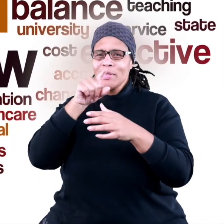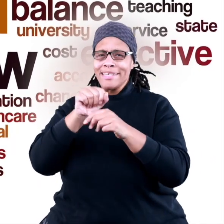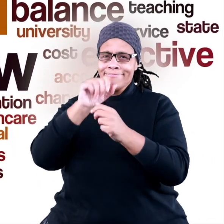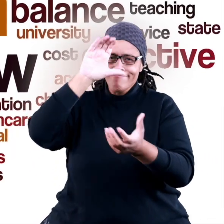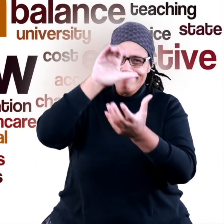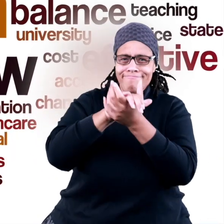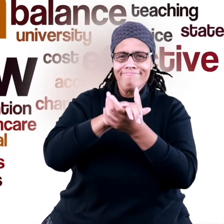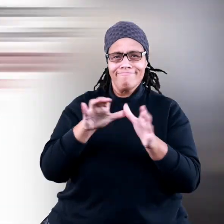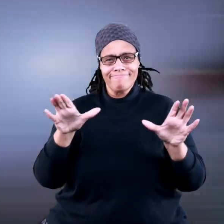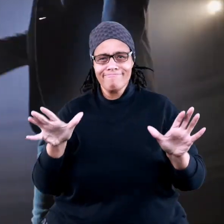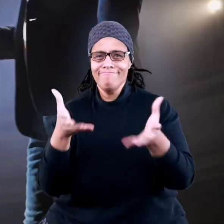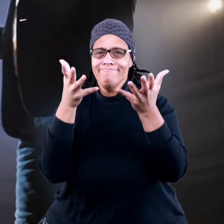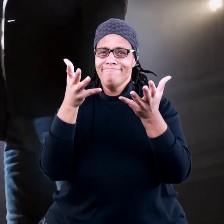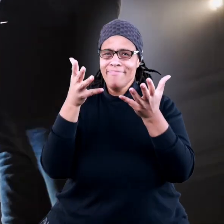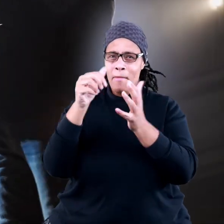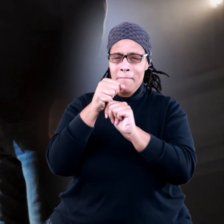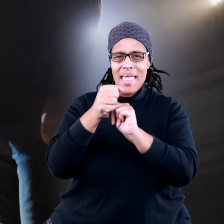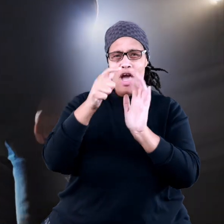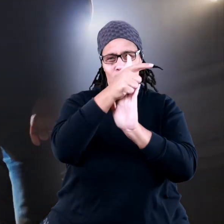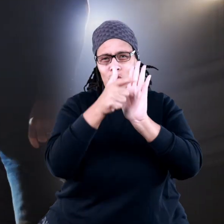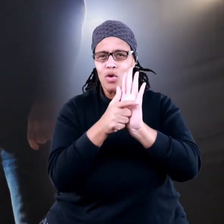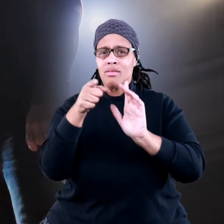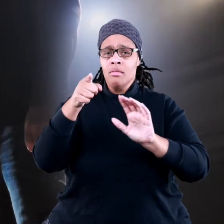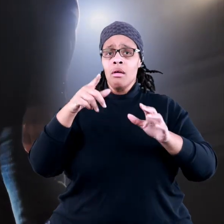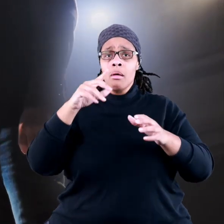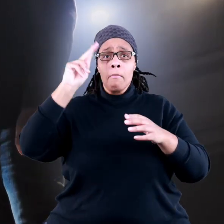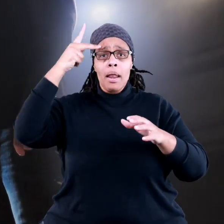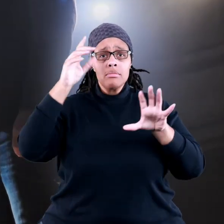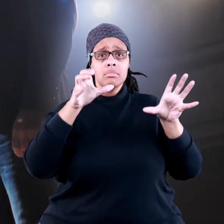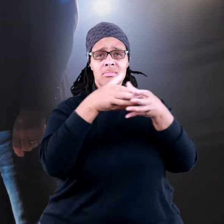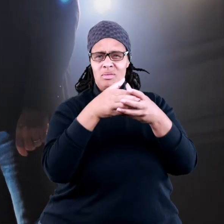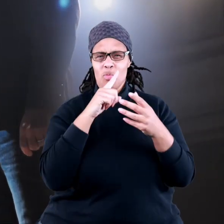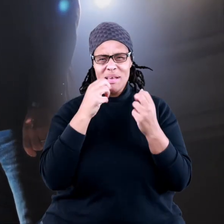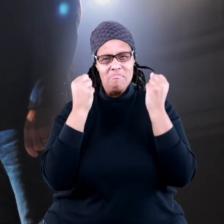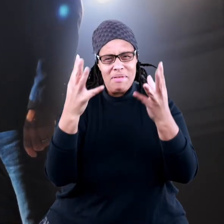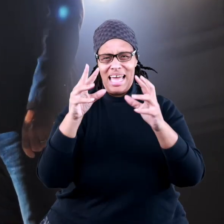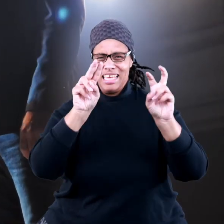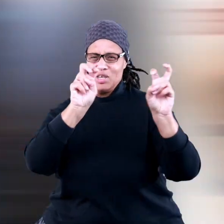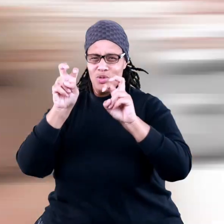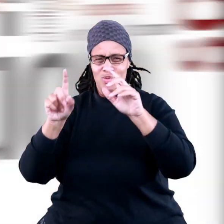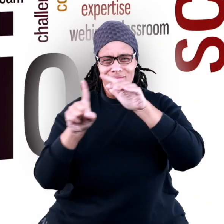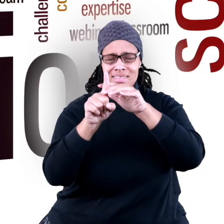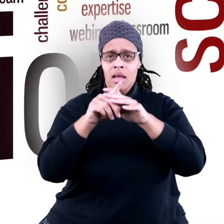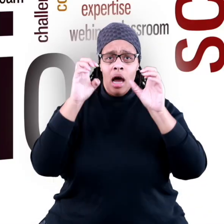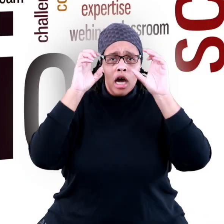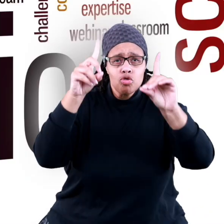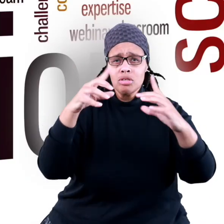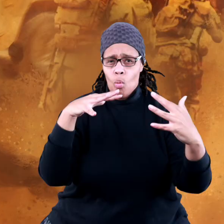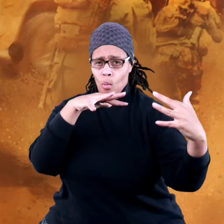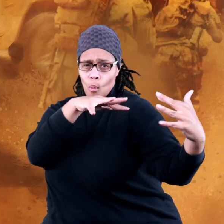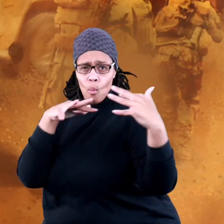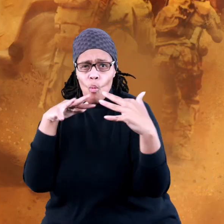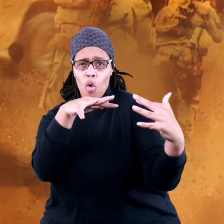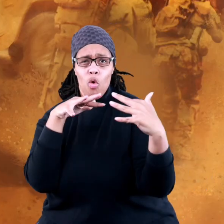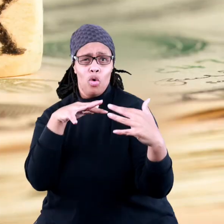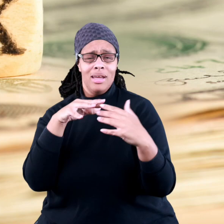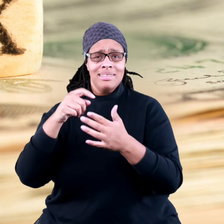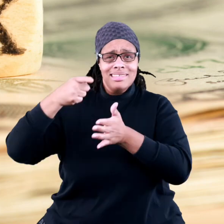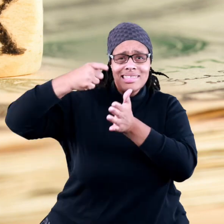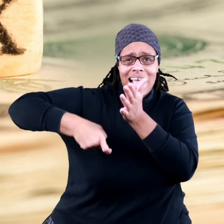parties to make laws. All political parties have positions on a lot of issues, like education,